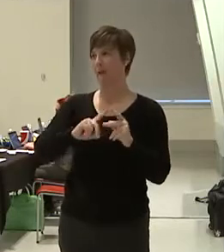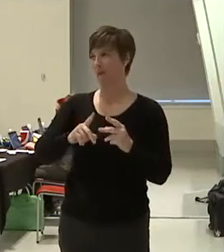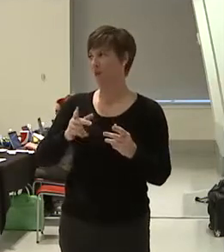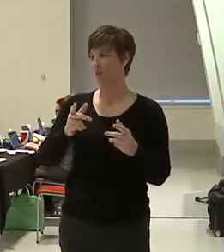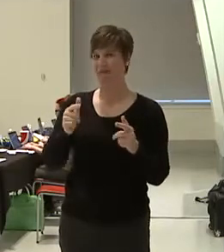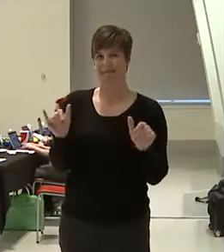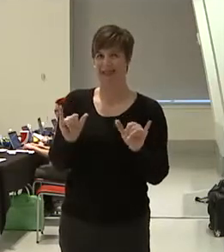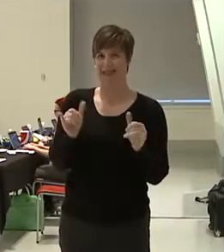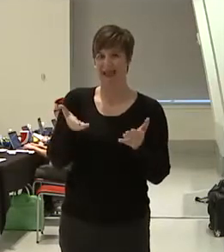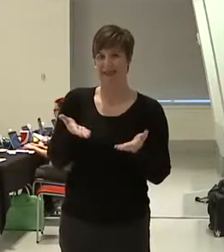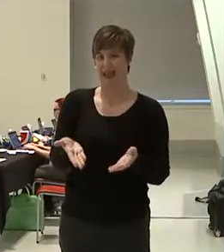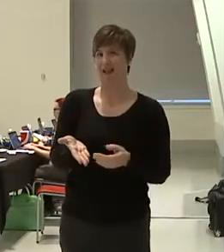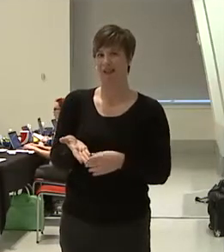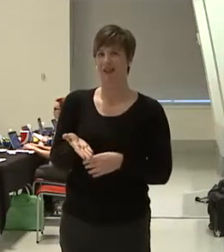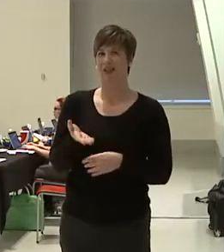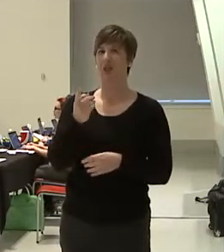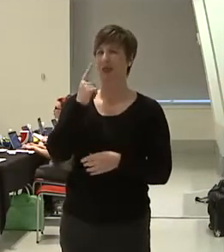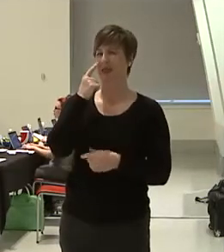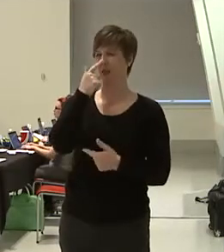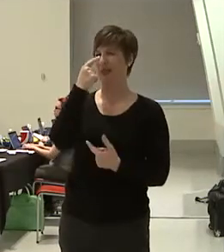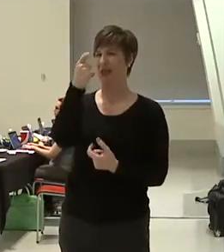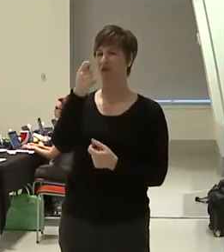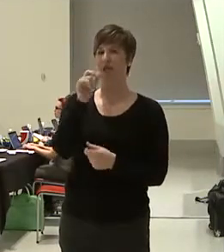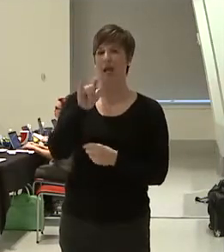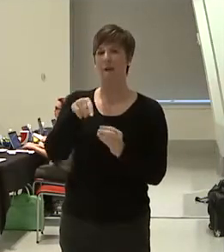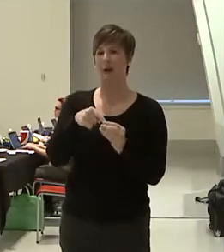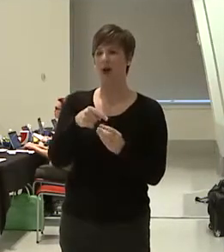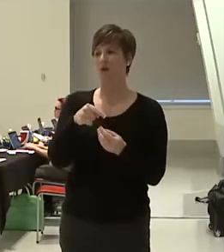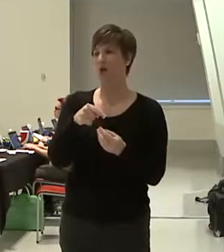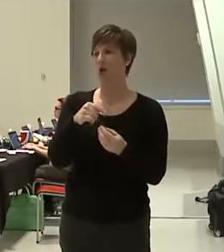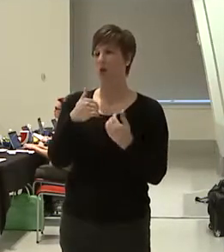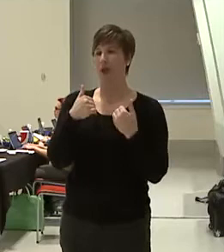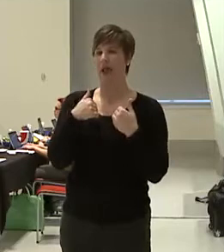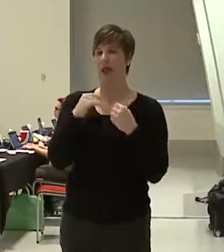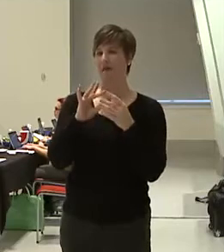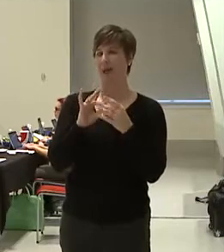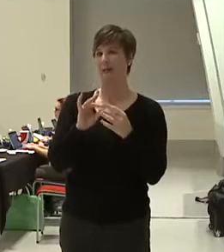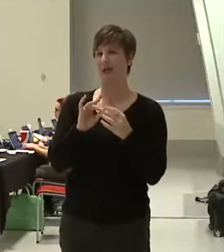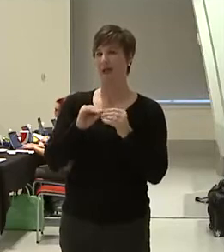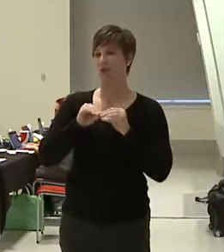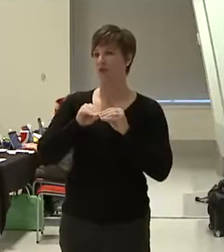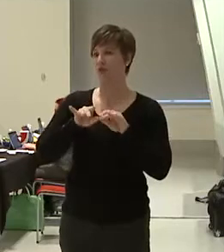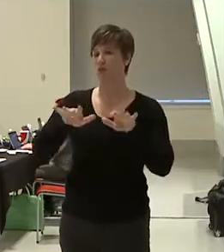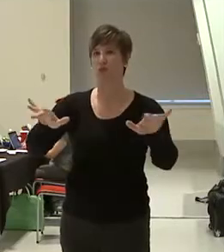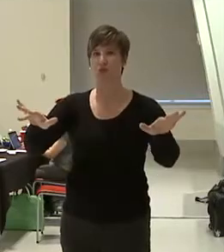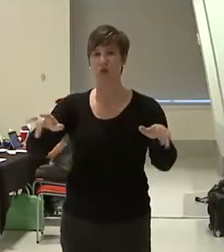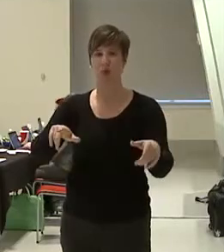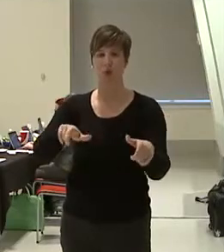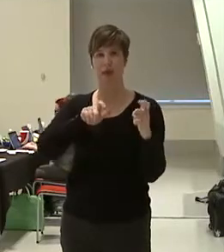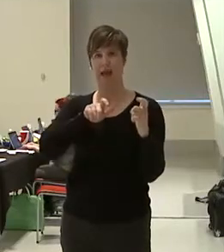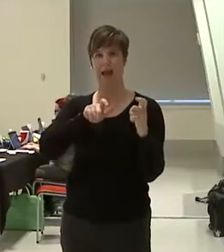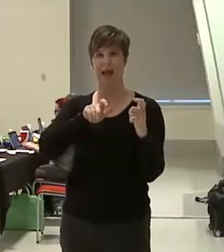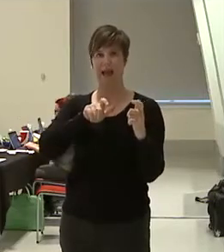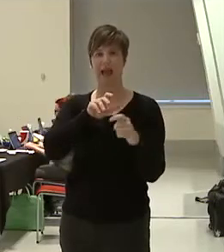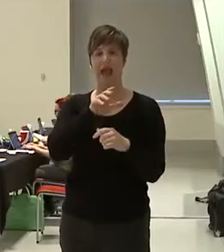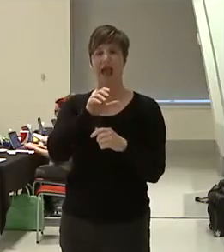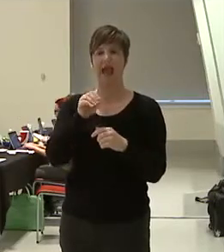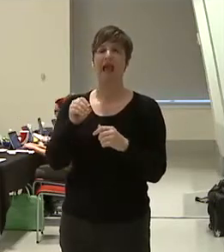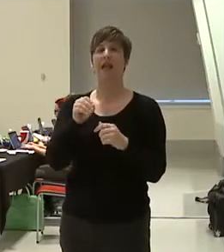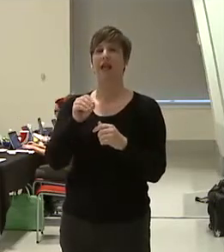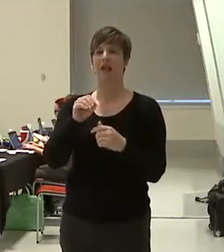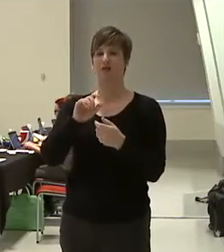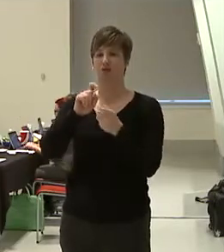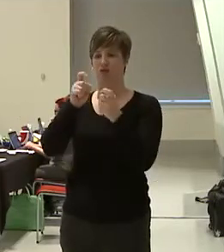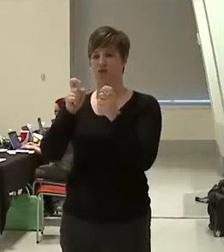this. So I get you. I do think there's something interesting about like the way we can have a message just go viral really quickly and it can replicate really quickly.